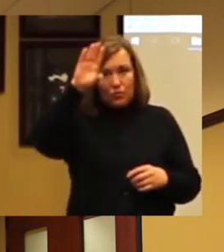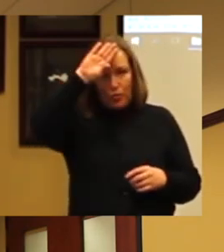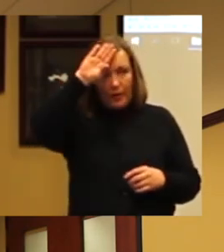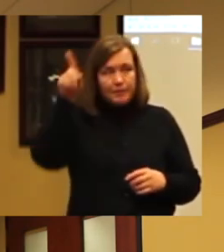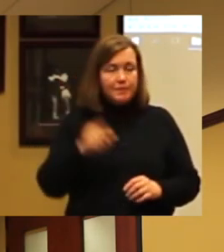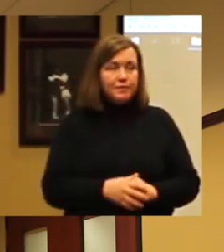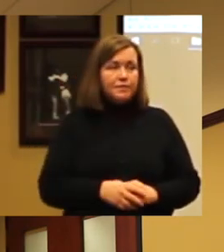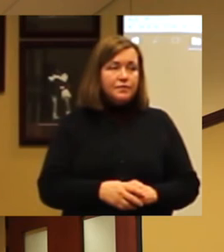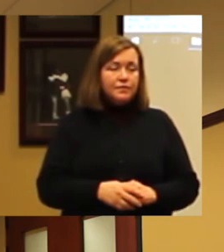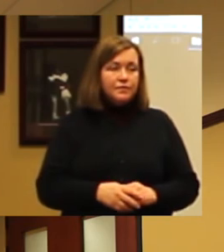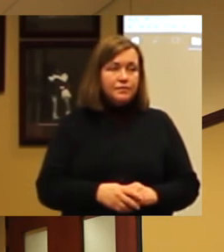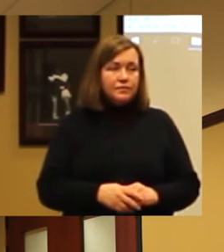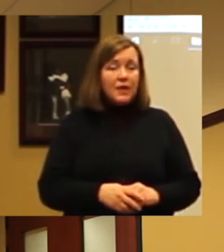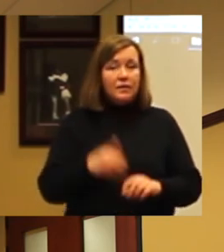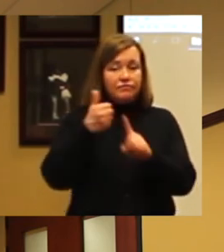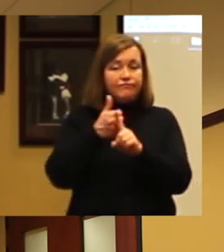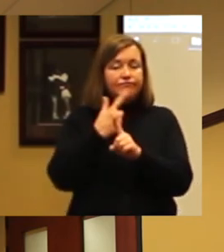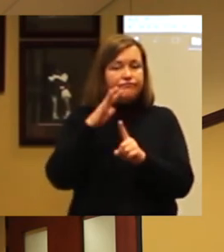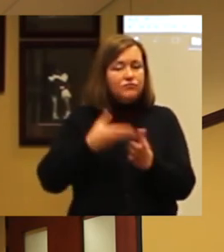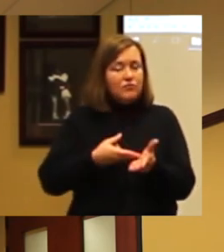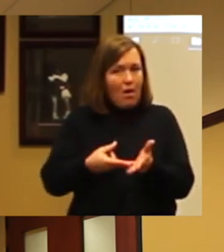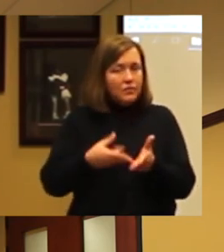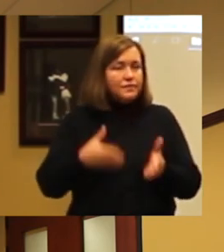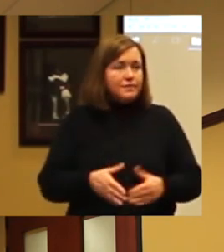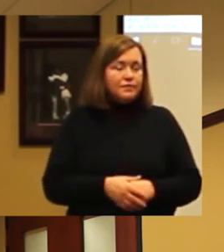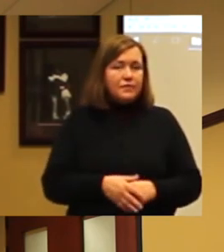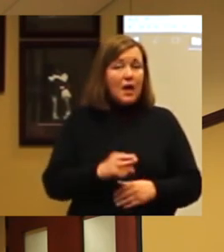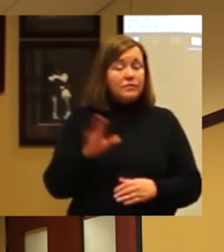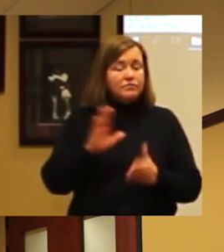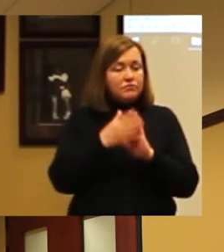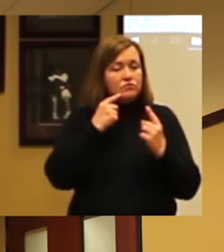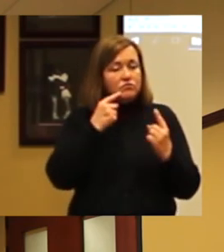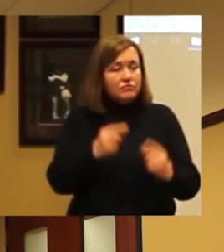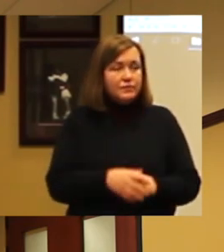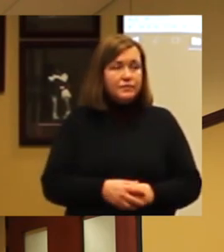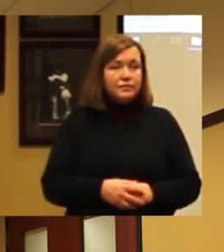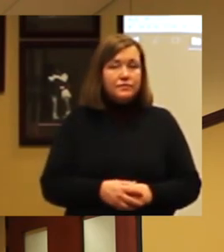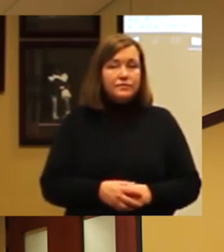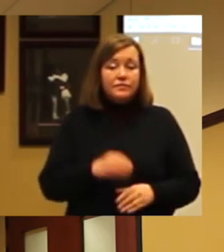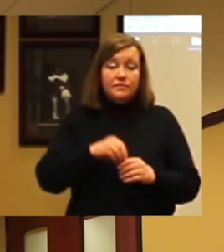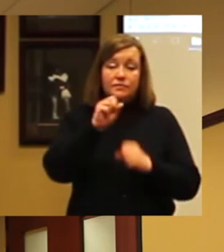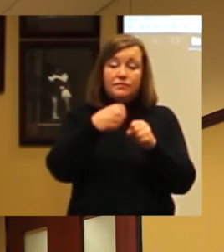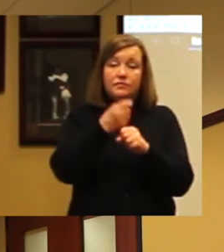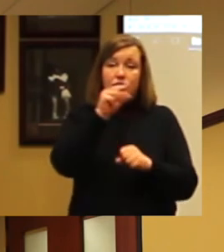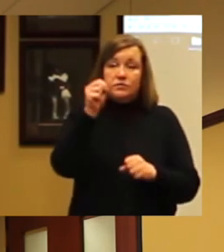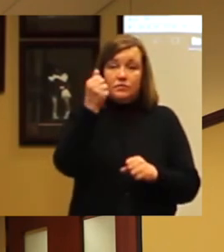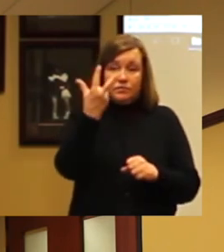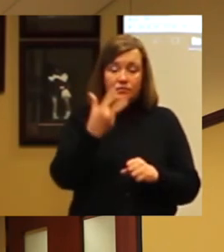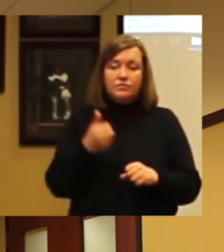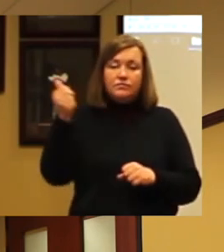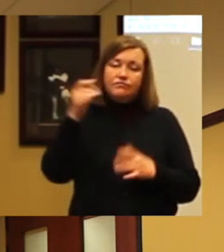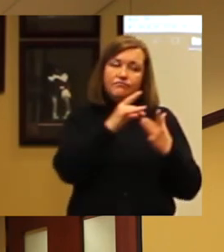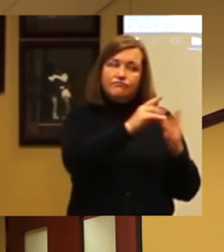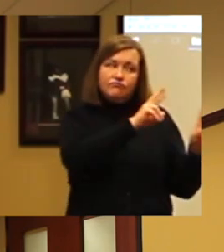And he is very honest. And he's very well known. In 2013, he was giving a tour of talks. In